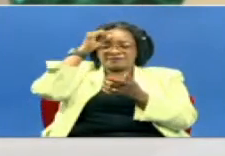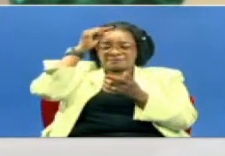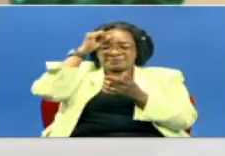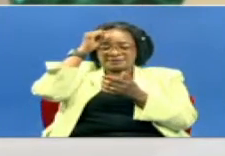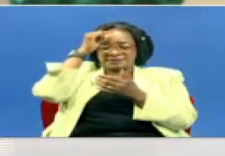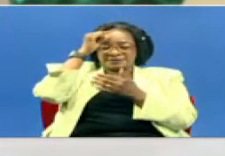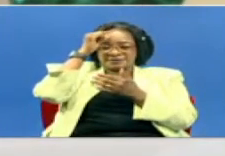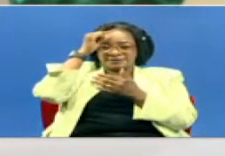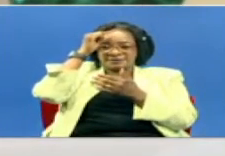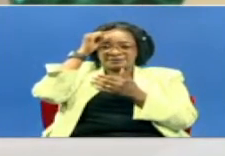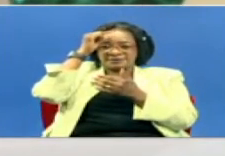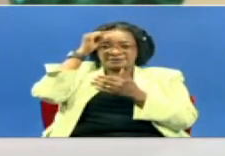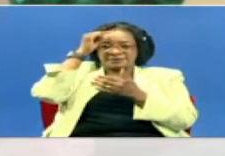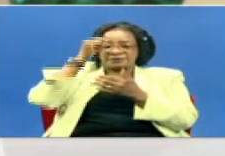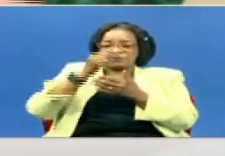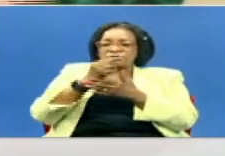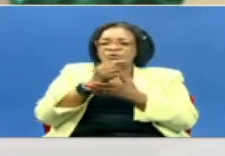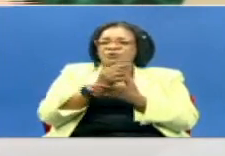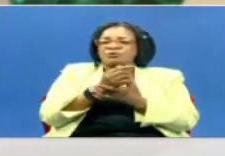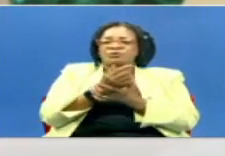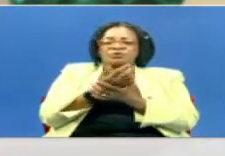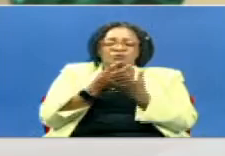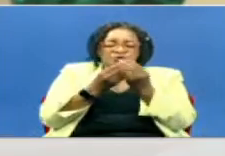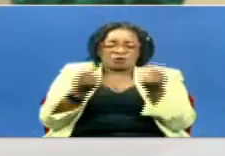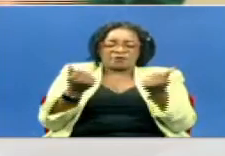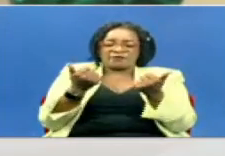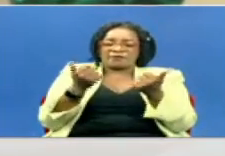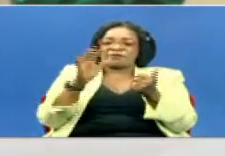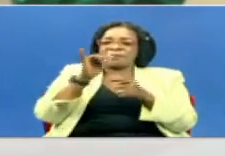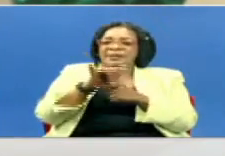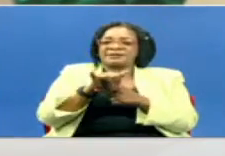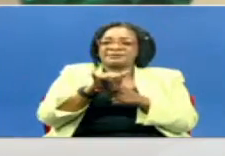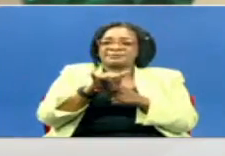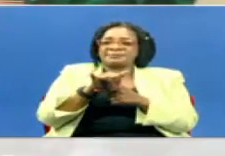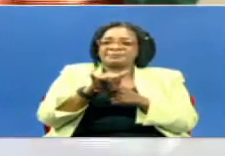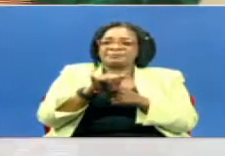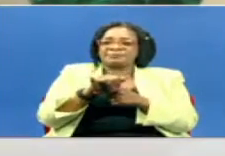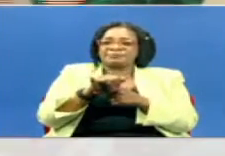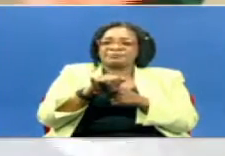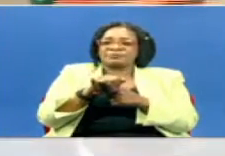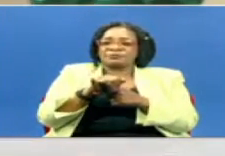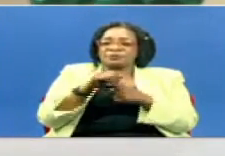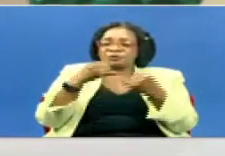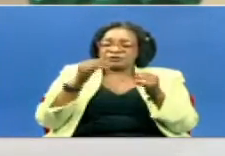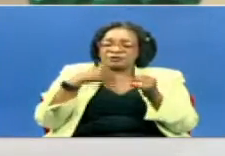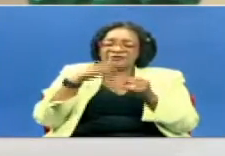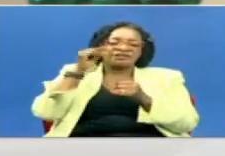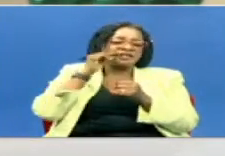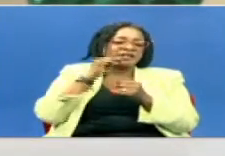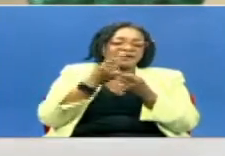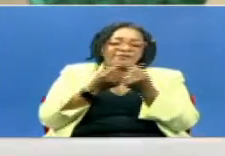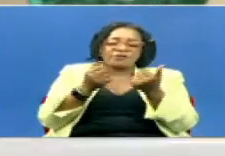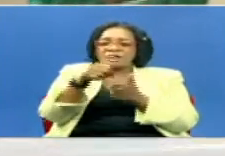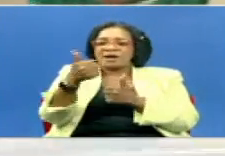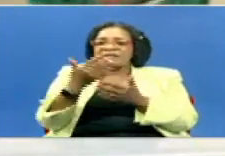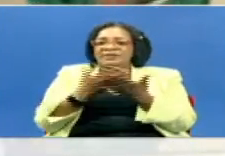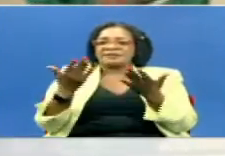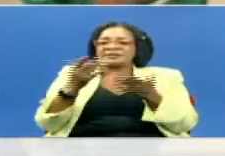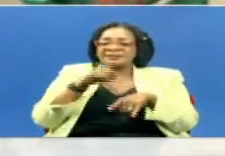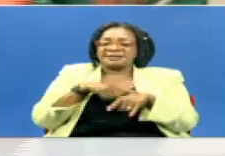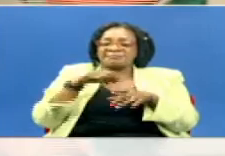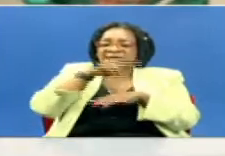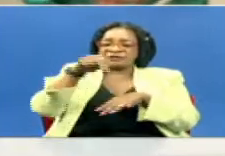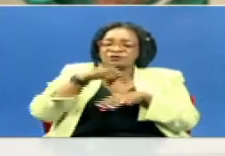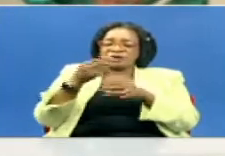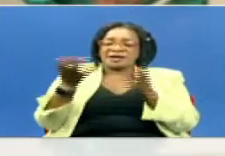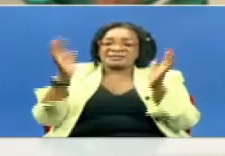to get away, wrangle themselves out of that, you put together gender and a few other things so that when the National Assembly